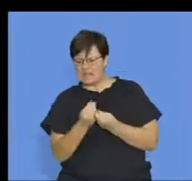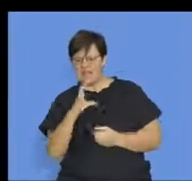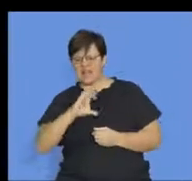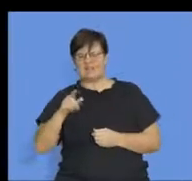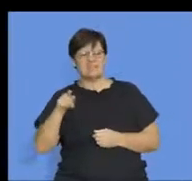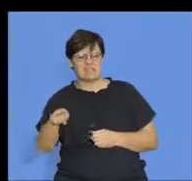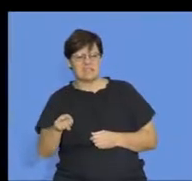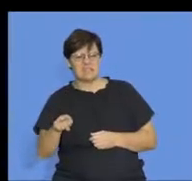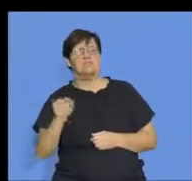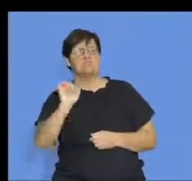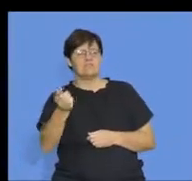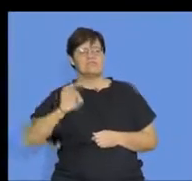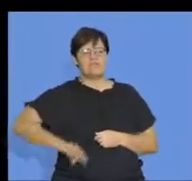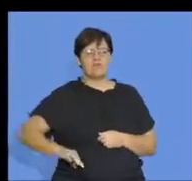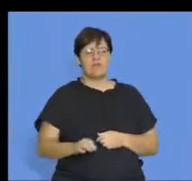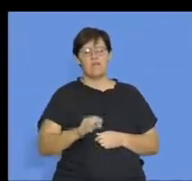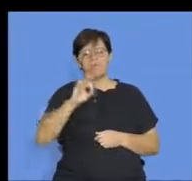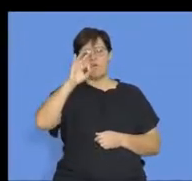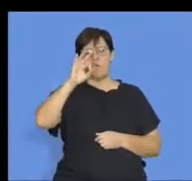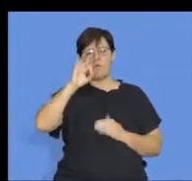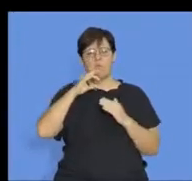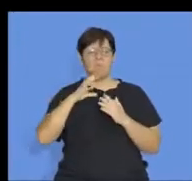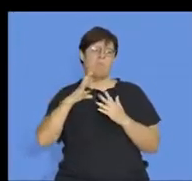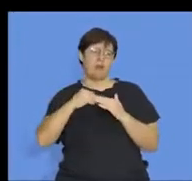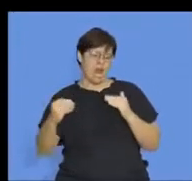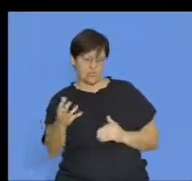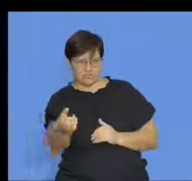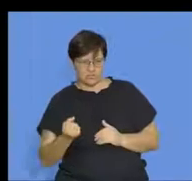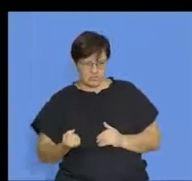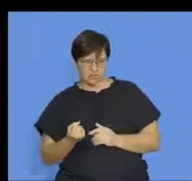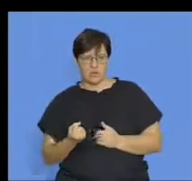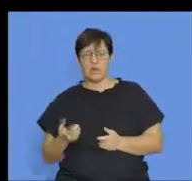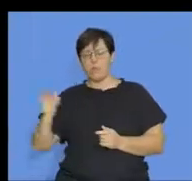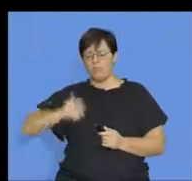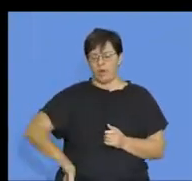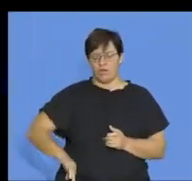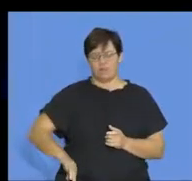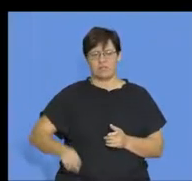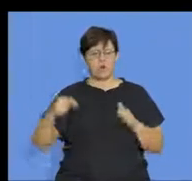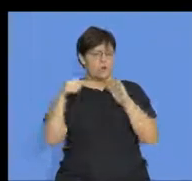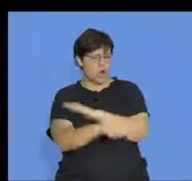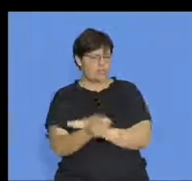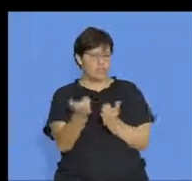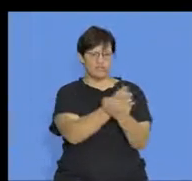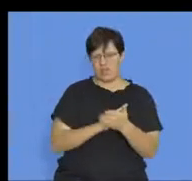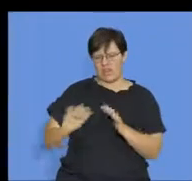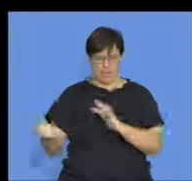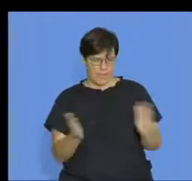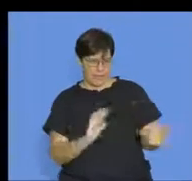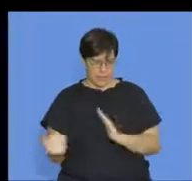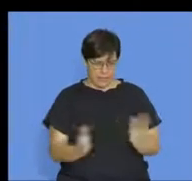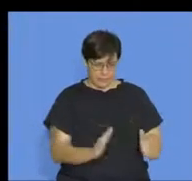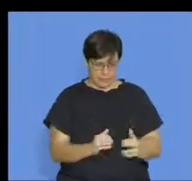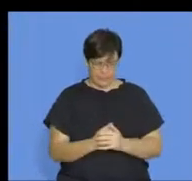Candace withdrew her salary for March, how remaining profit and losses are going to be shared.